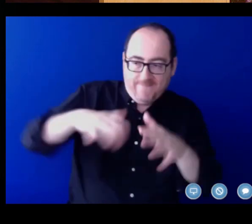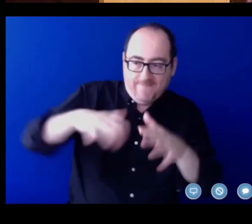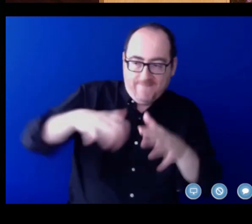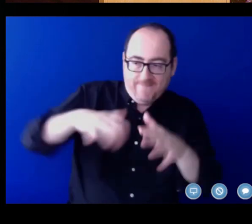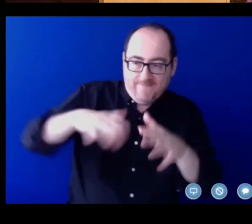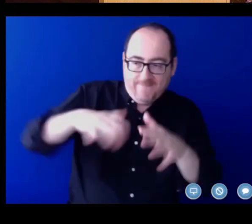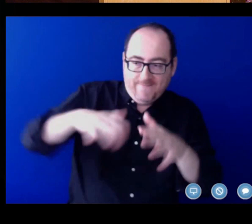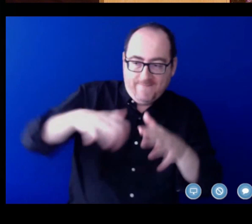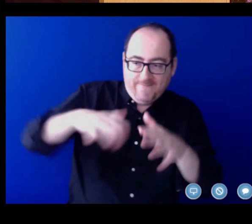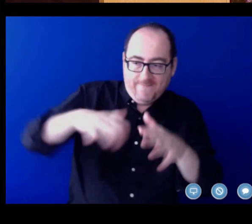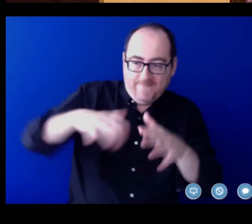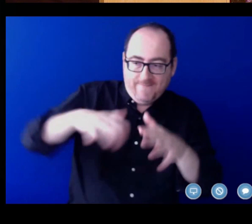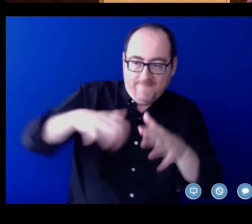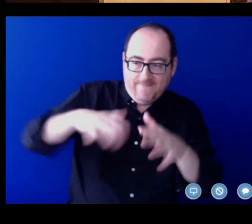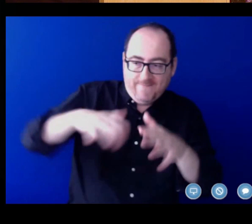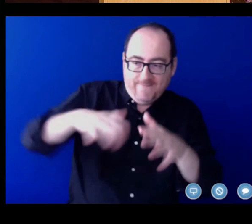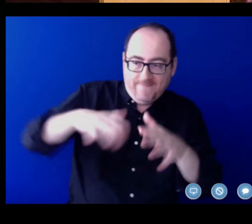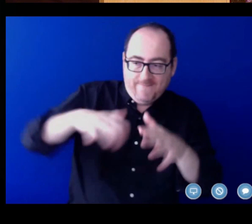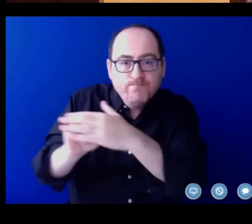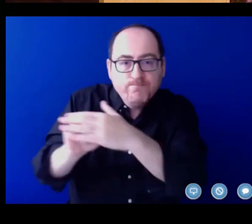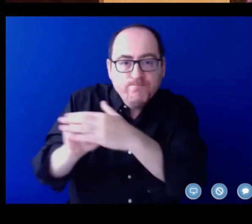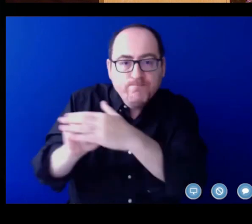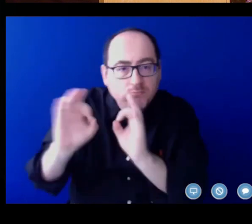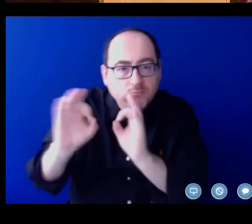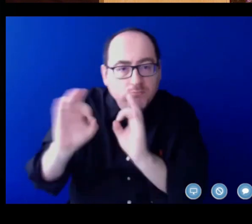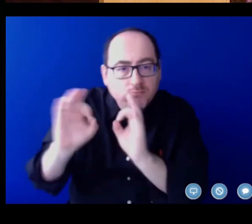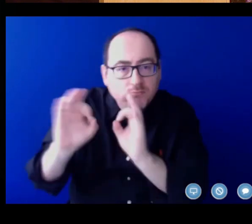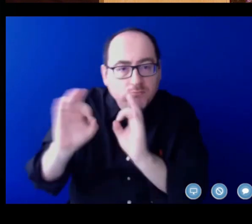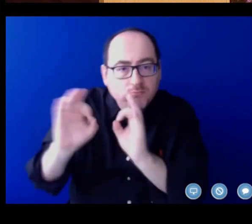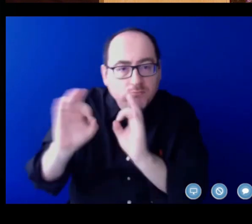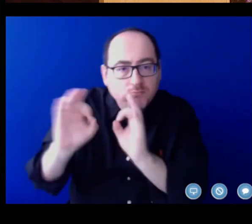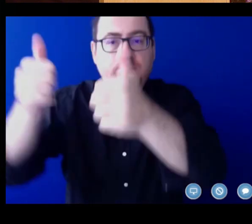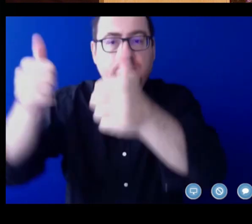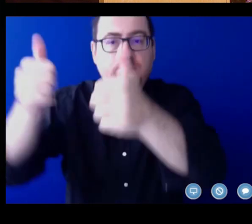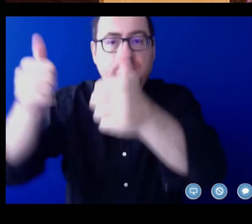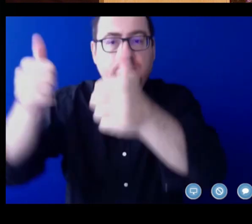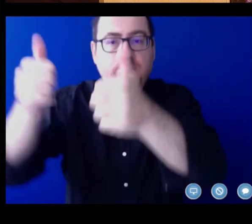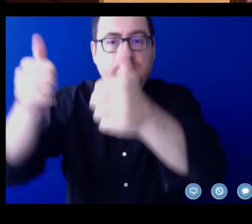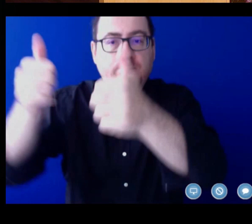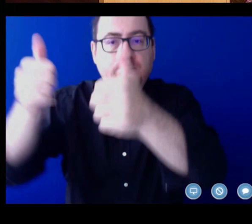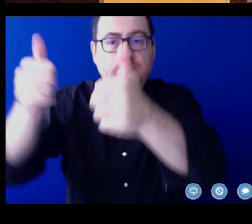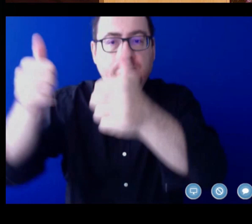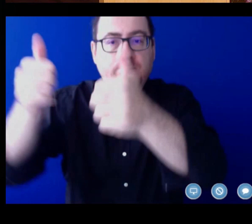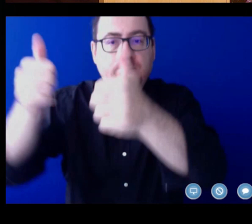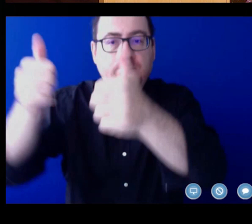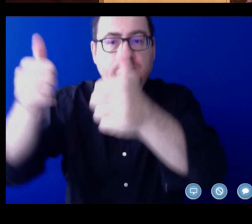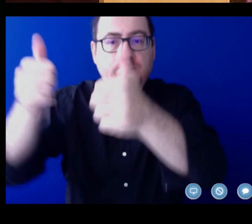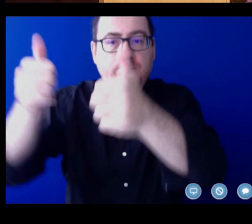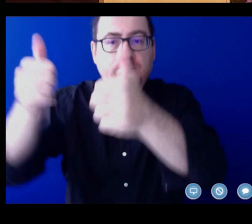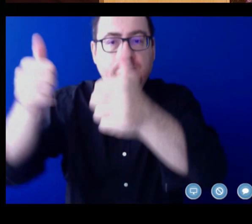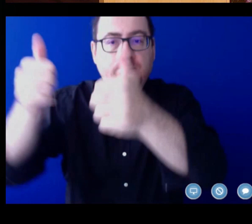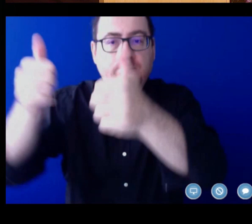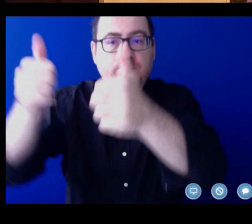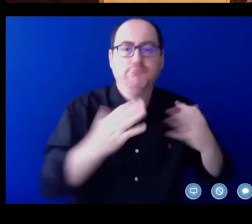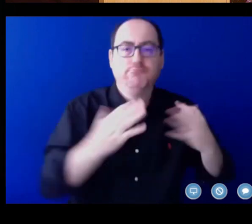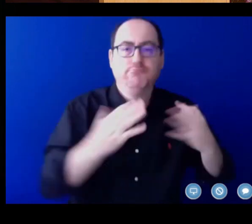and cross-sectoral partnerships. In the centre, the model suggests that at an individual level we